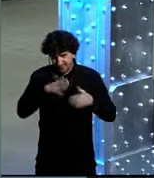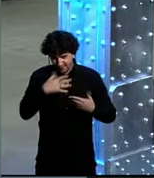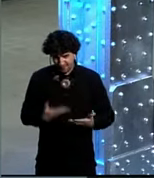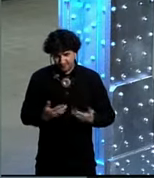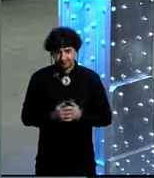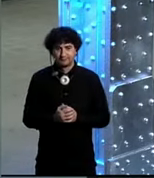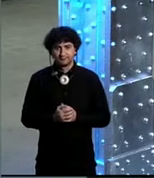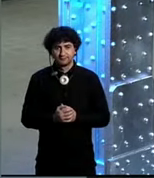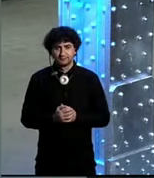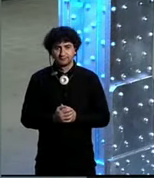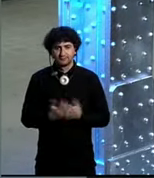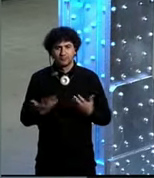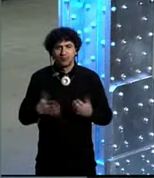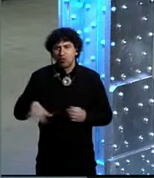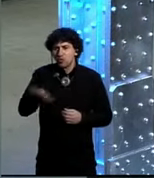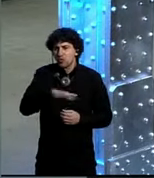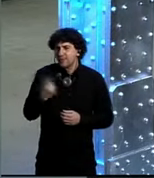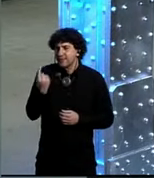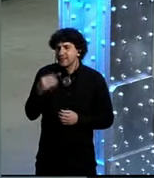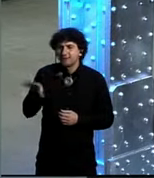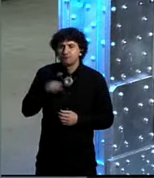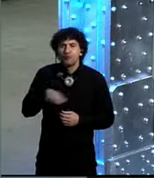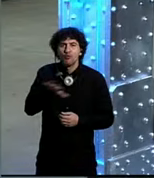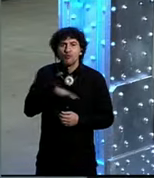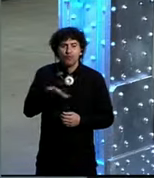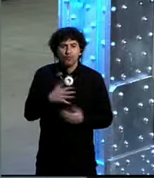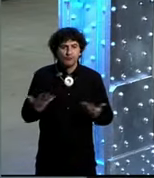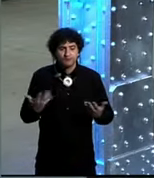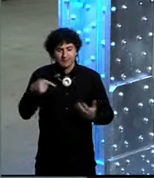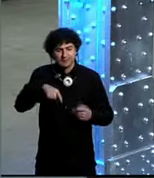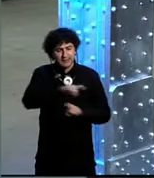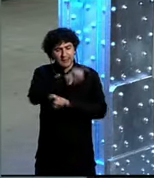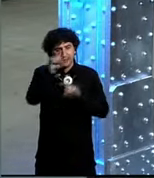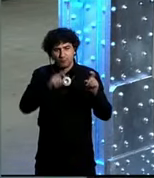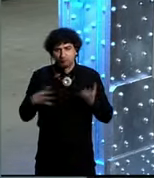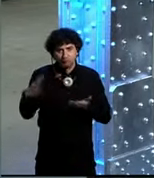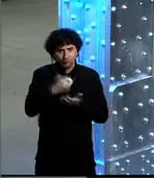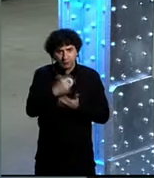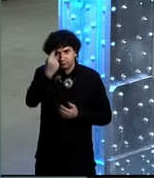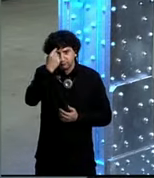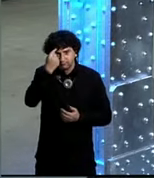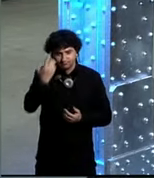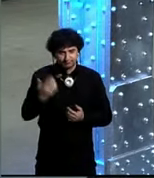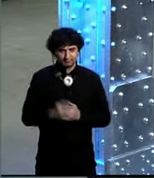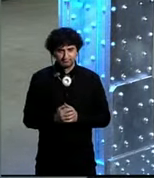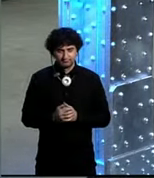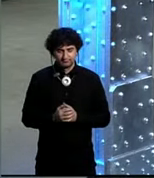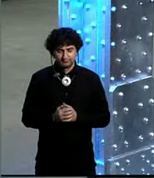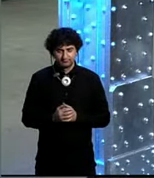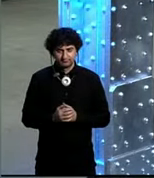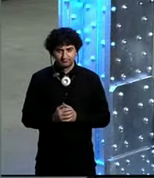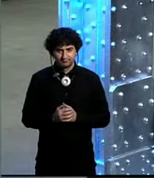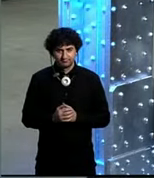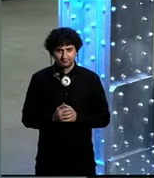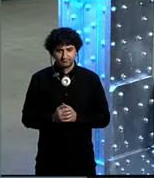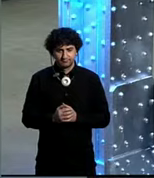where does it come from? This is probably the question that is on everyone's mind who is, to some extent, who is in this industry. With